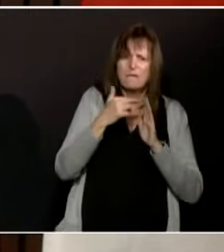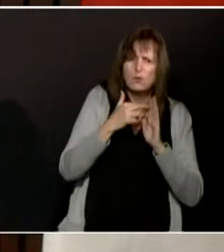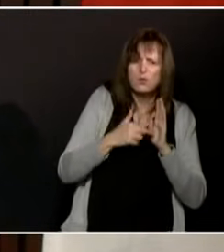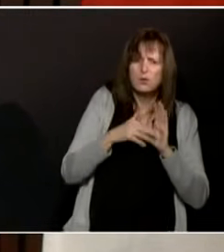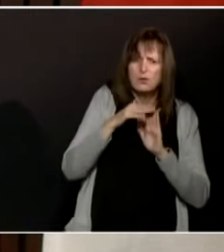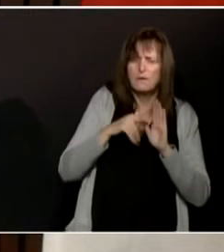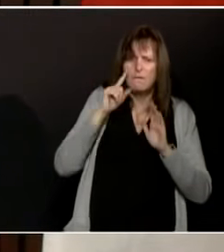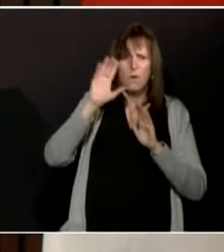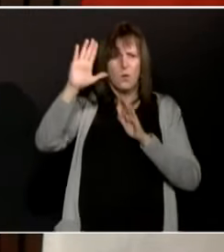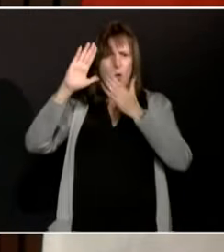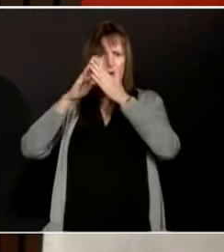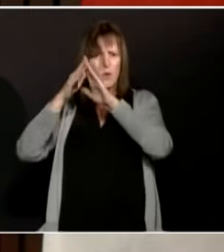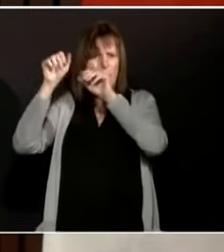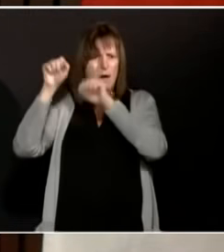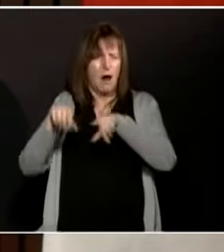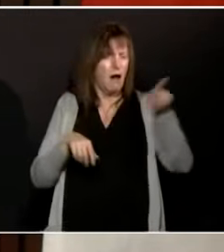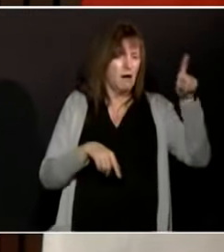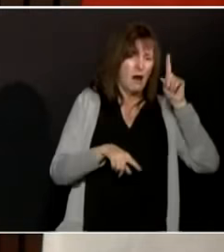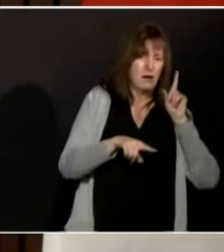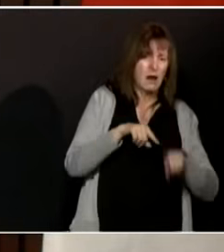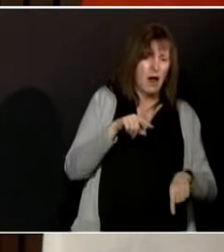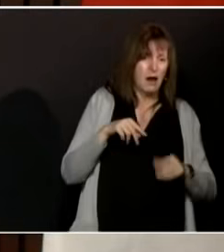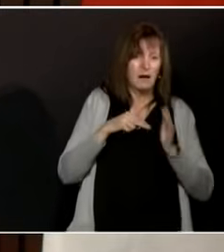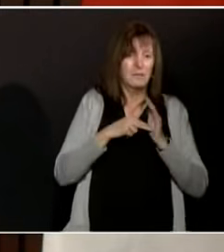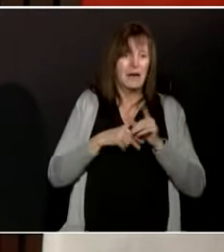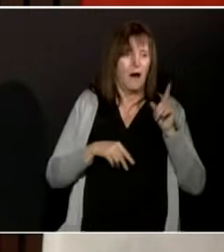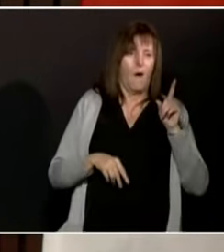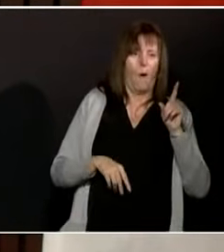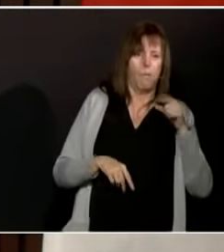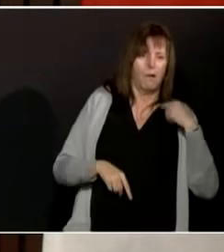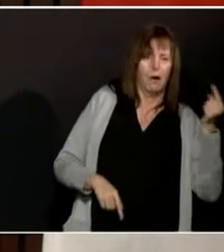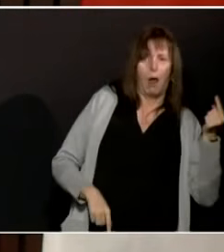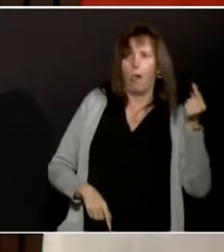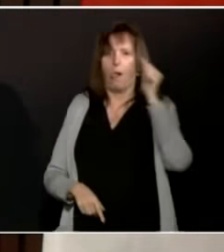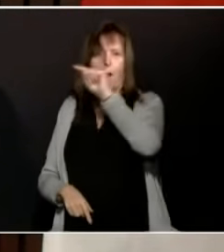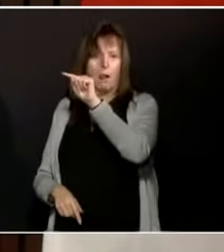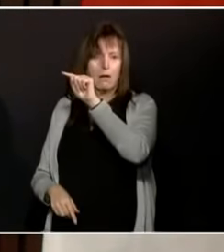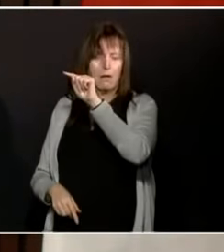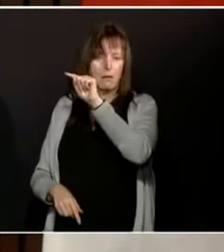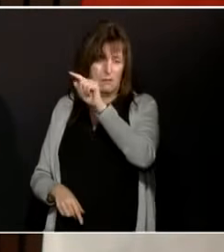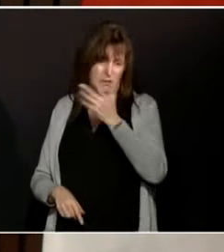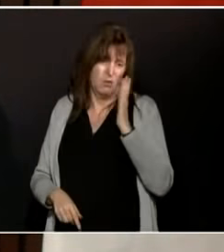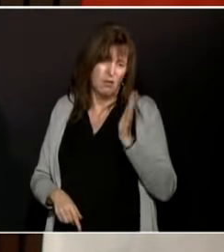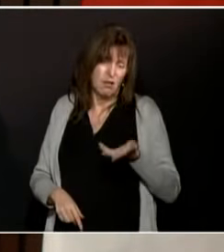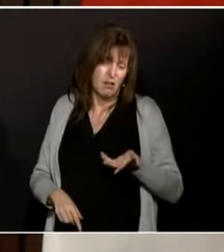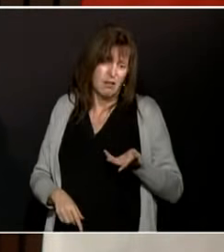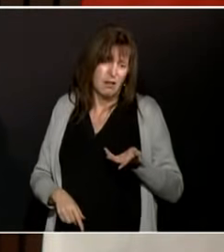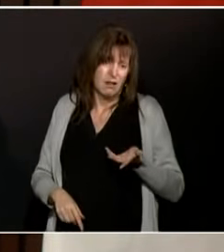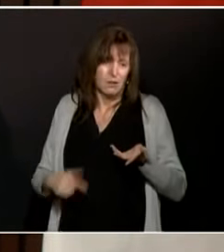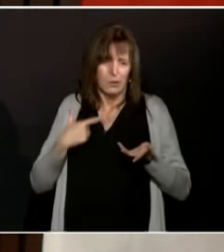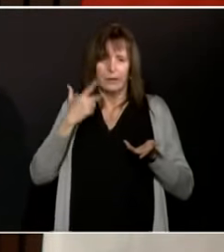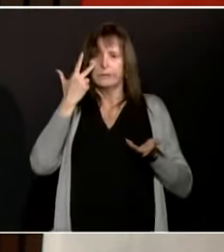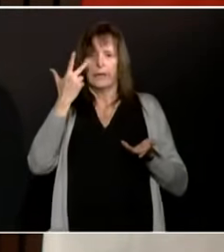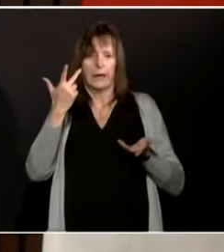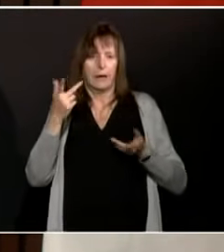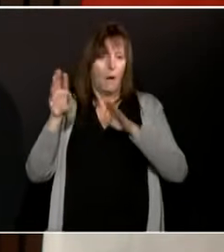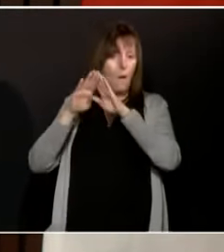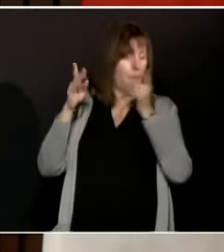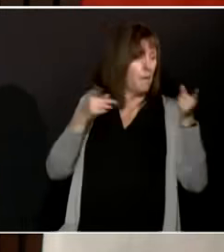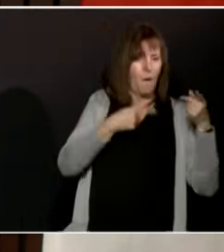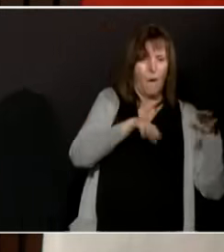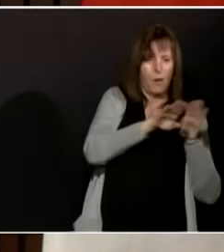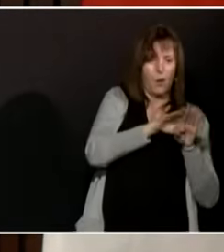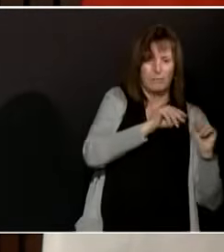move, particularly to adjacent communities. We saw that in our own mobility data. When there was things open in one public health unit but closed in another, people moved